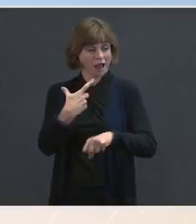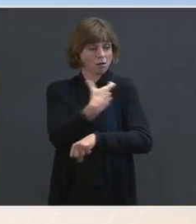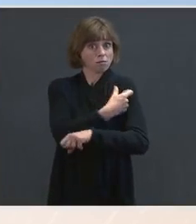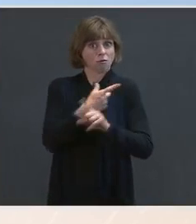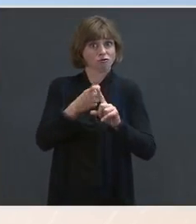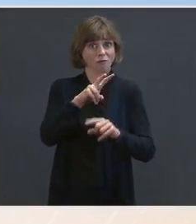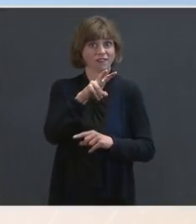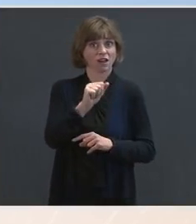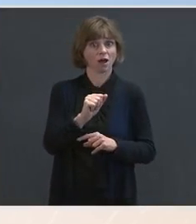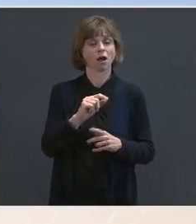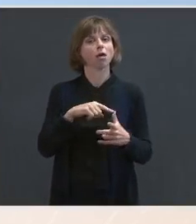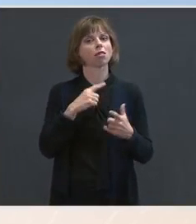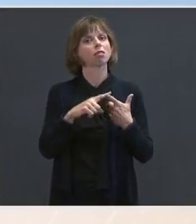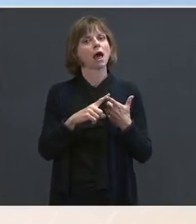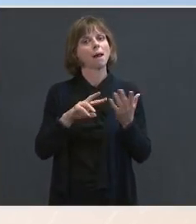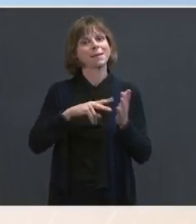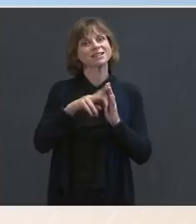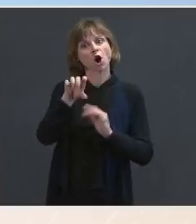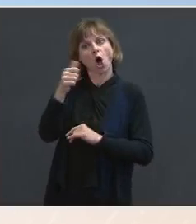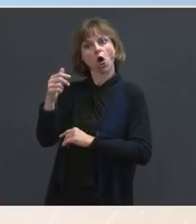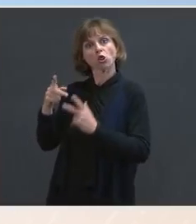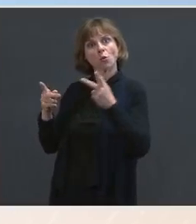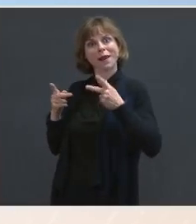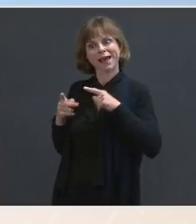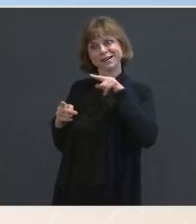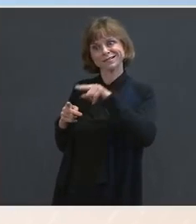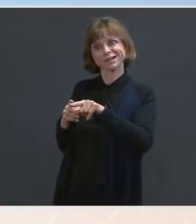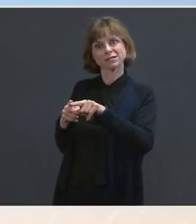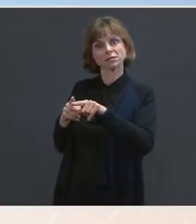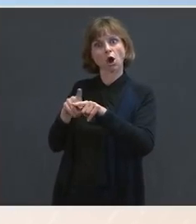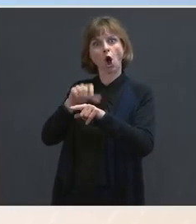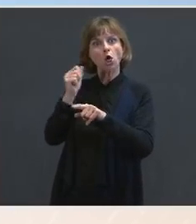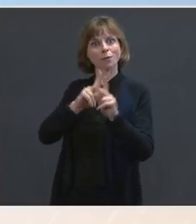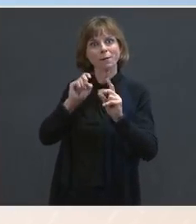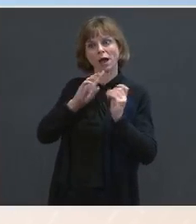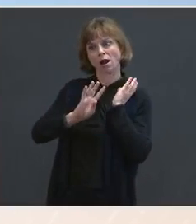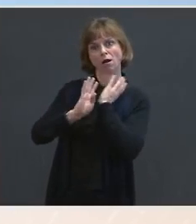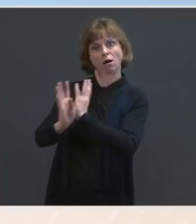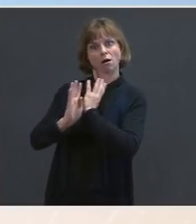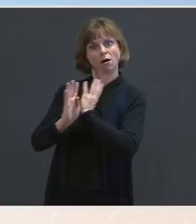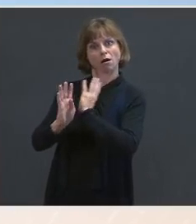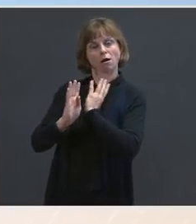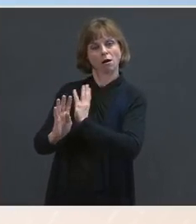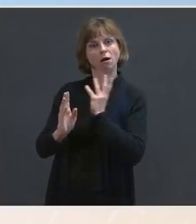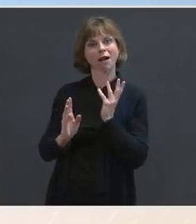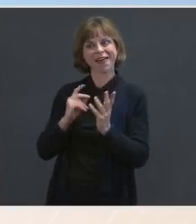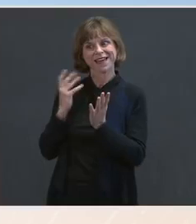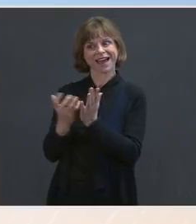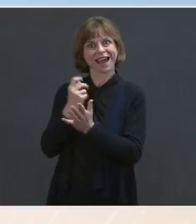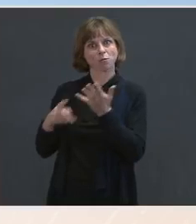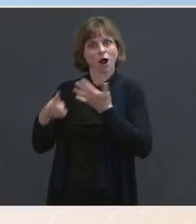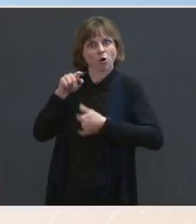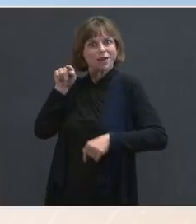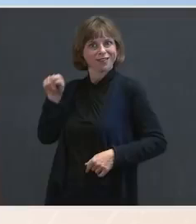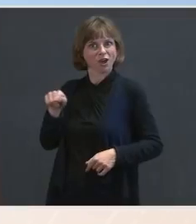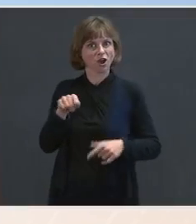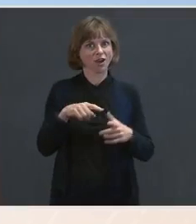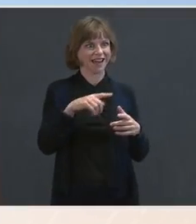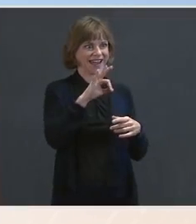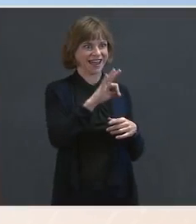clear space at these other facilities for other people, and it would ideally give them priority at the VA. Yeah, and